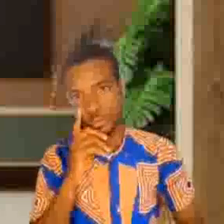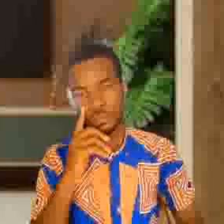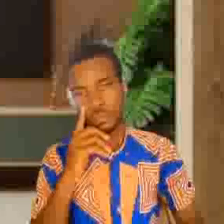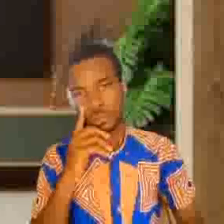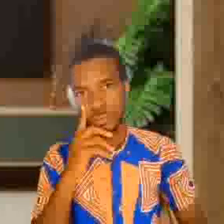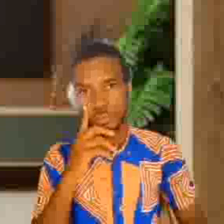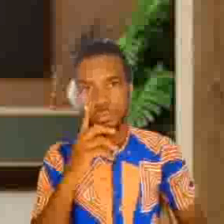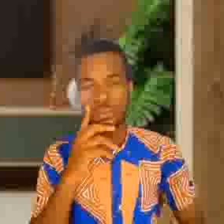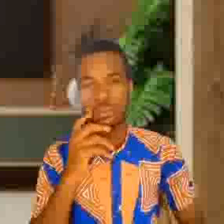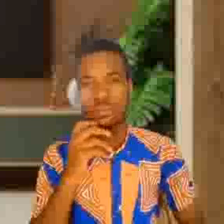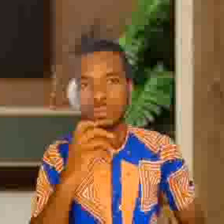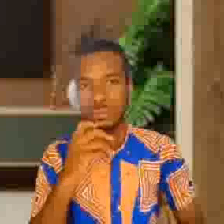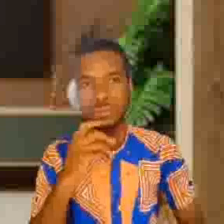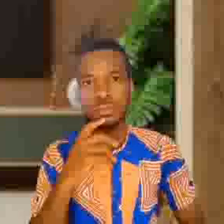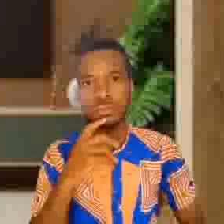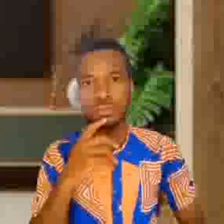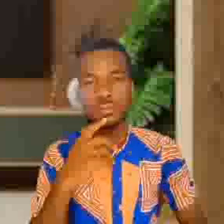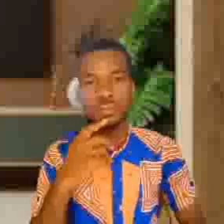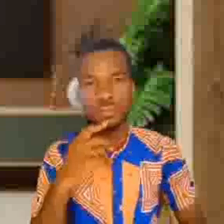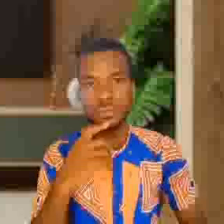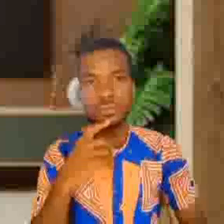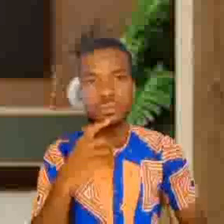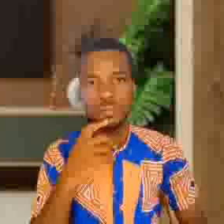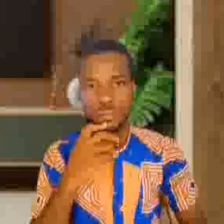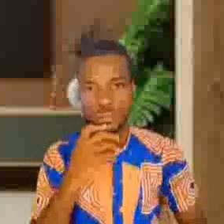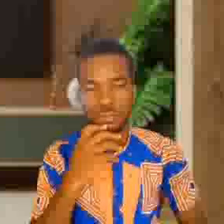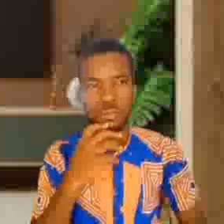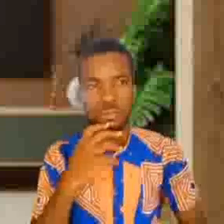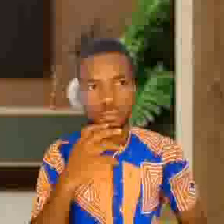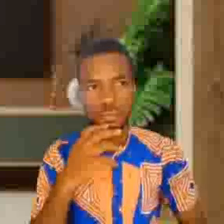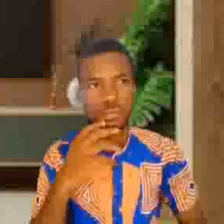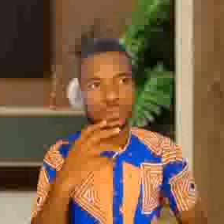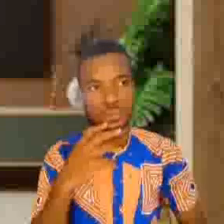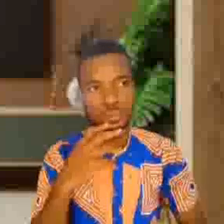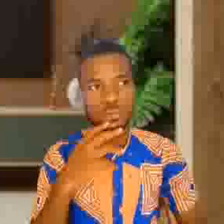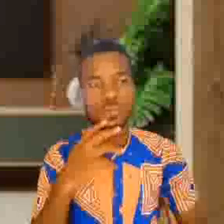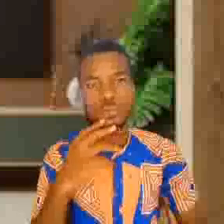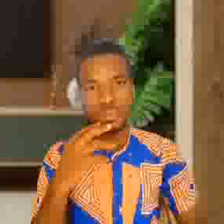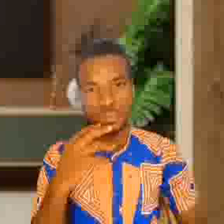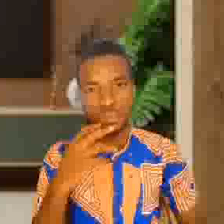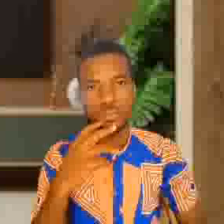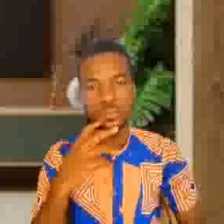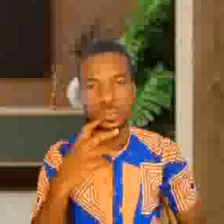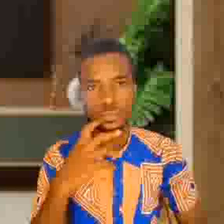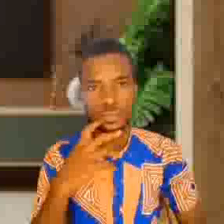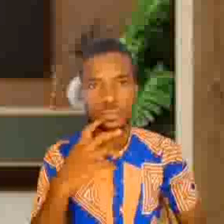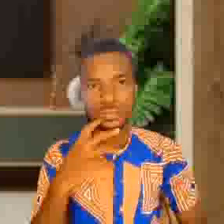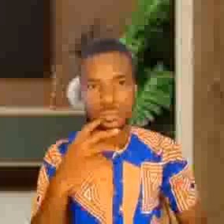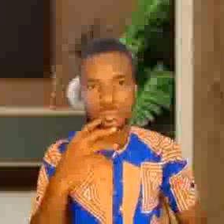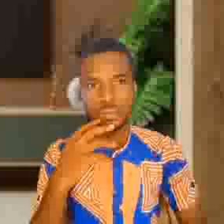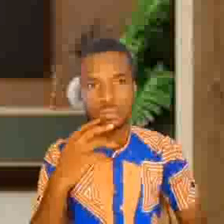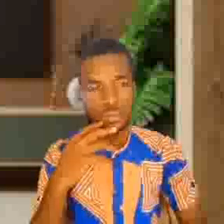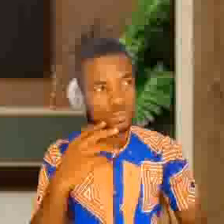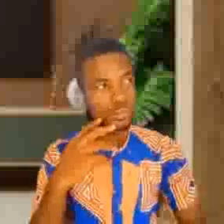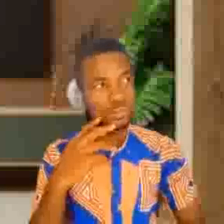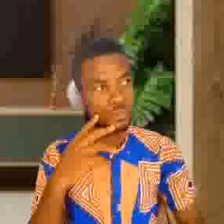that belongeth to Zidon. Your commanded blessings are not on the streets. You can locate it by divine